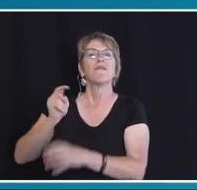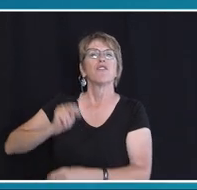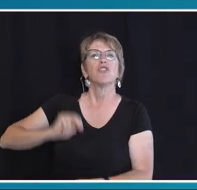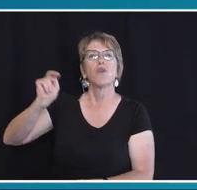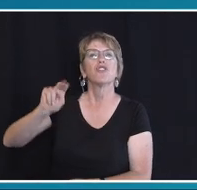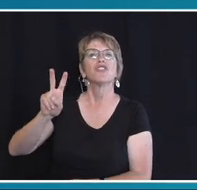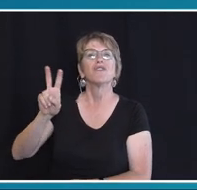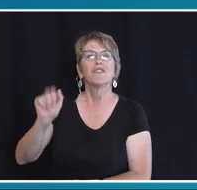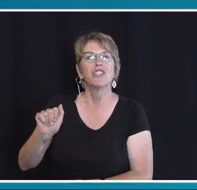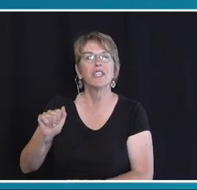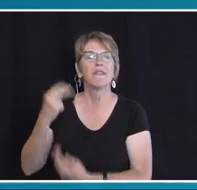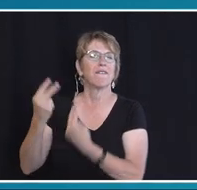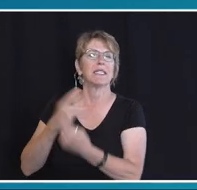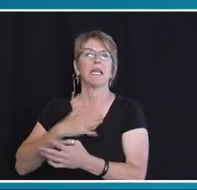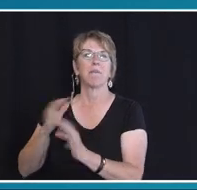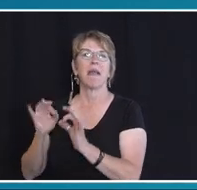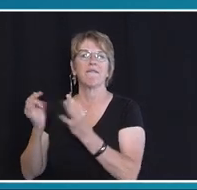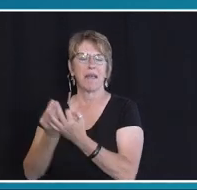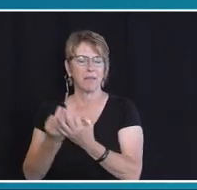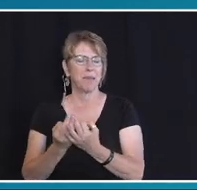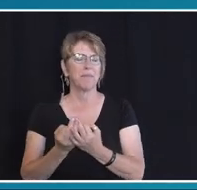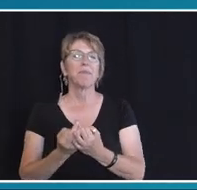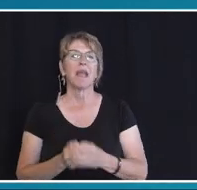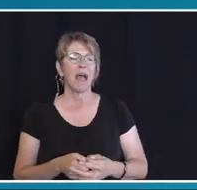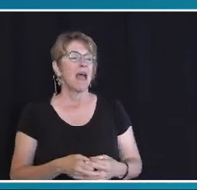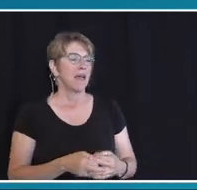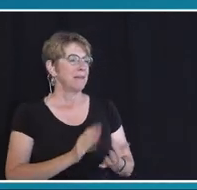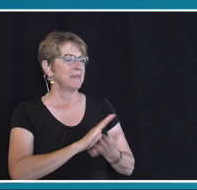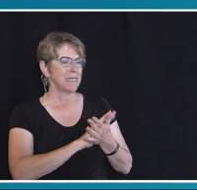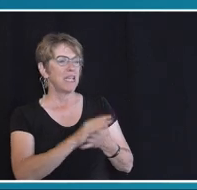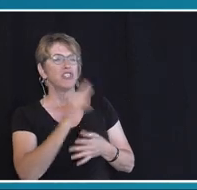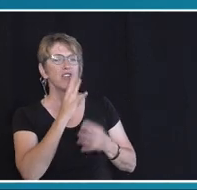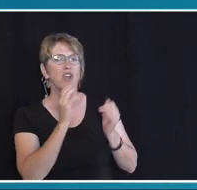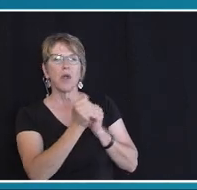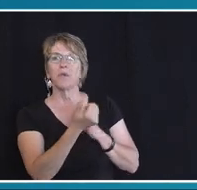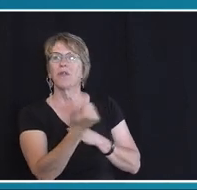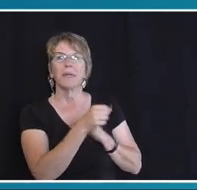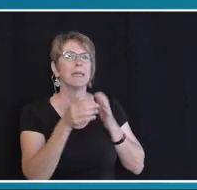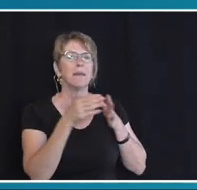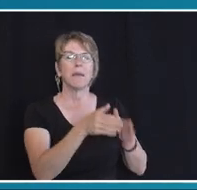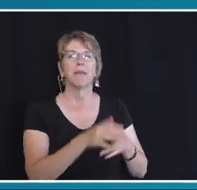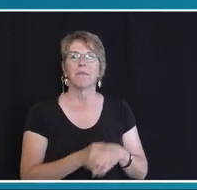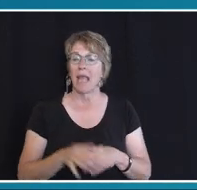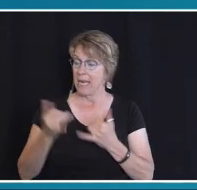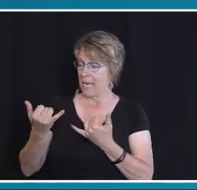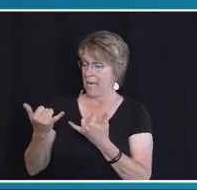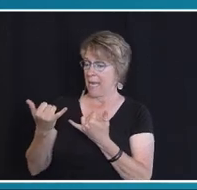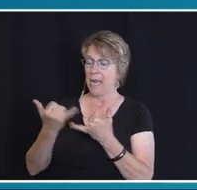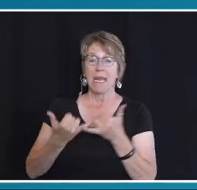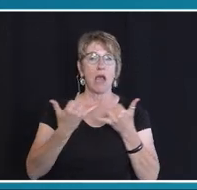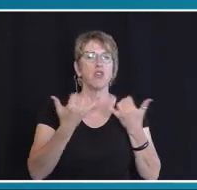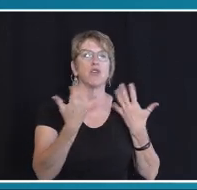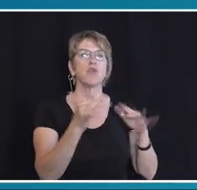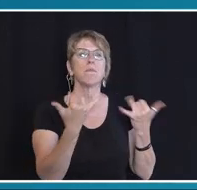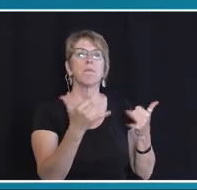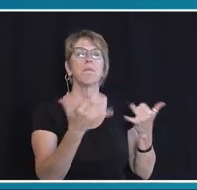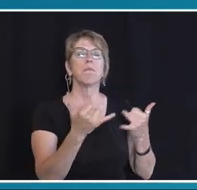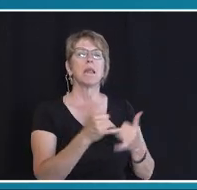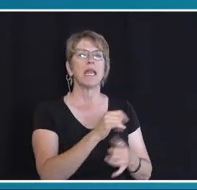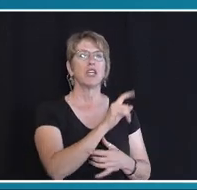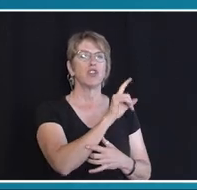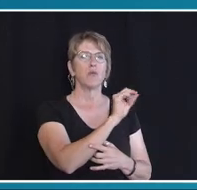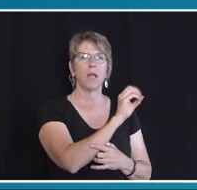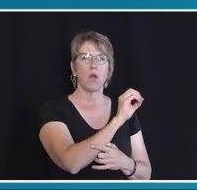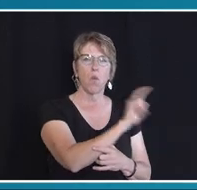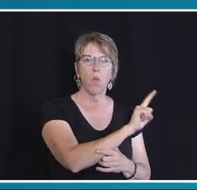while visiting family, and I'm thrilled to be here. Well, I enjoy talking with you through any medium. Now, Michael, you played for the Minnesota Twins from 2001 to